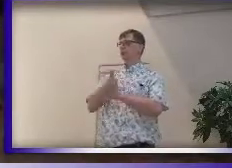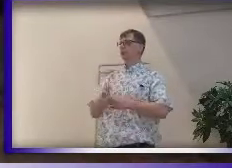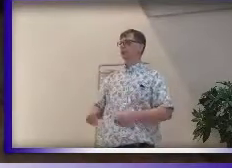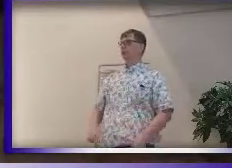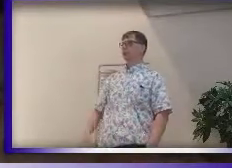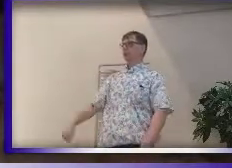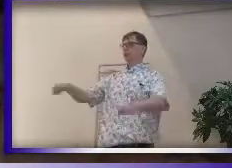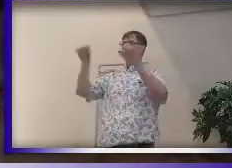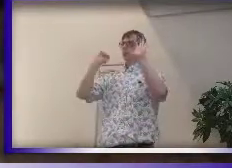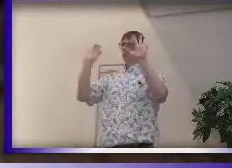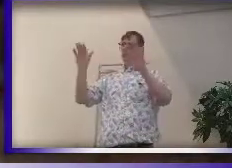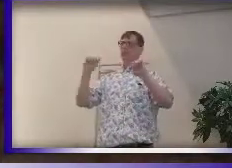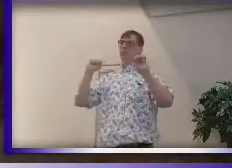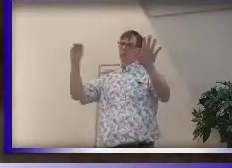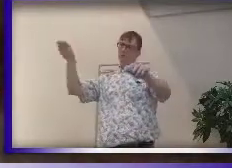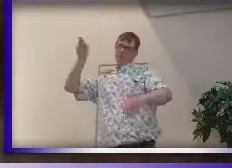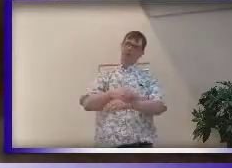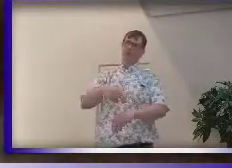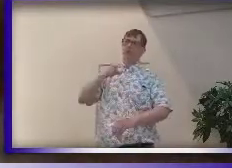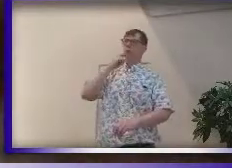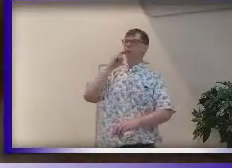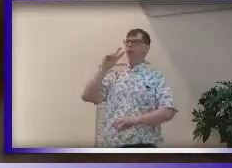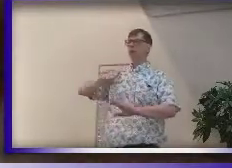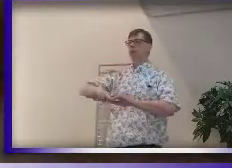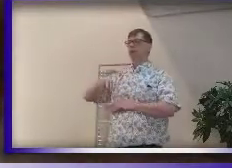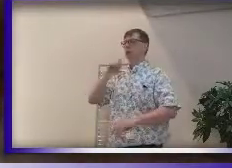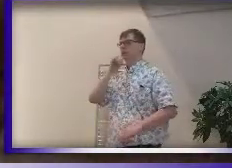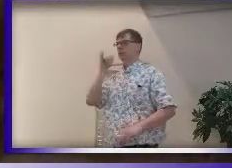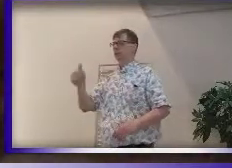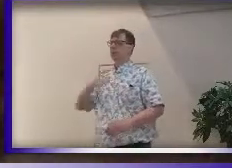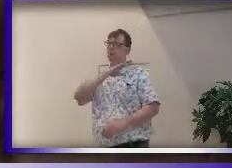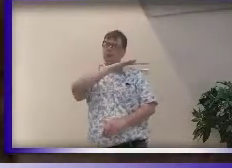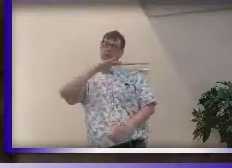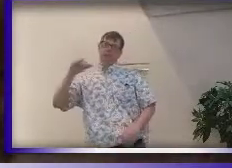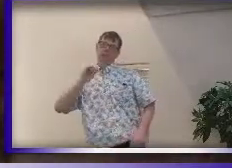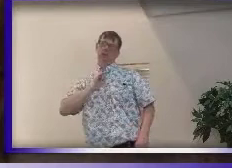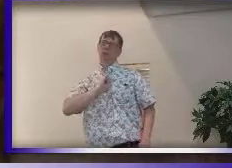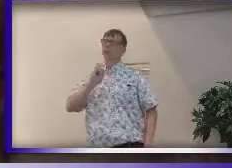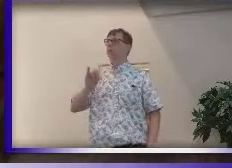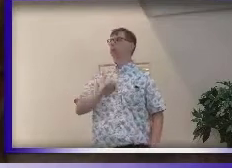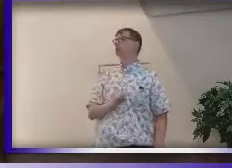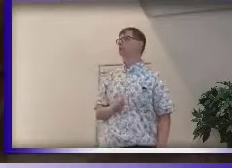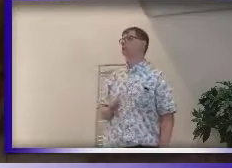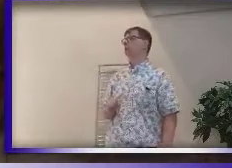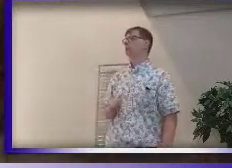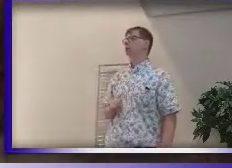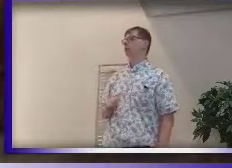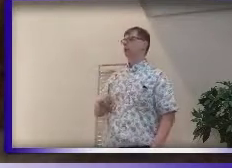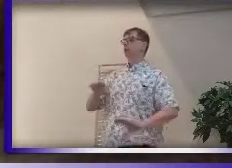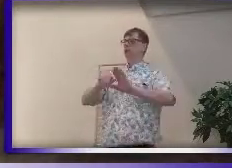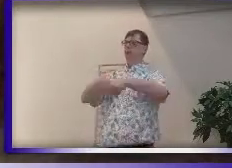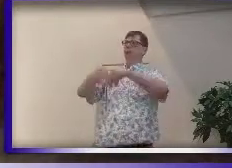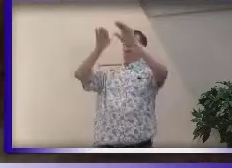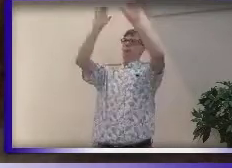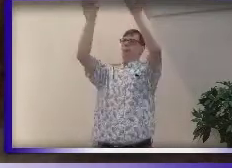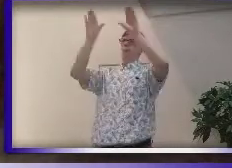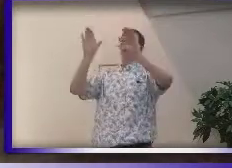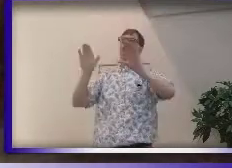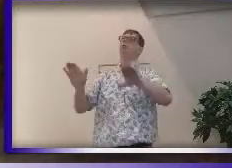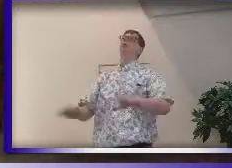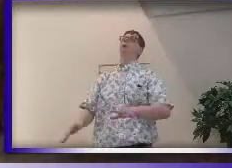And it's so great to look around and see how, with care, we are coming out of